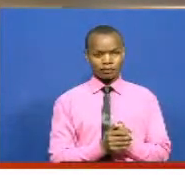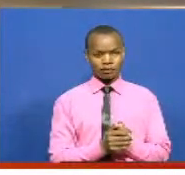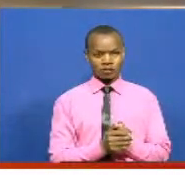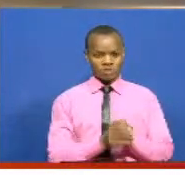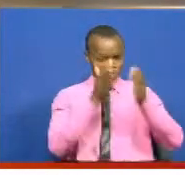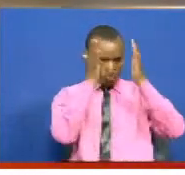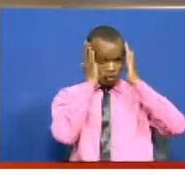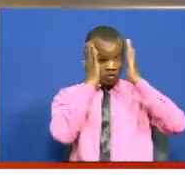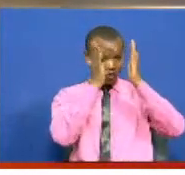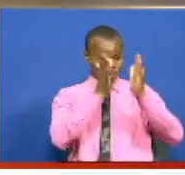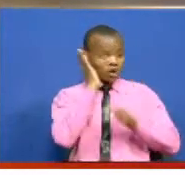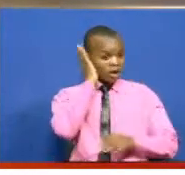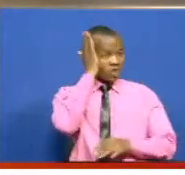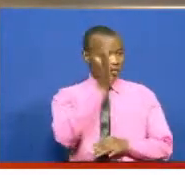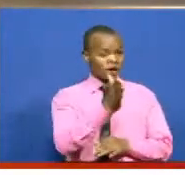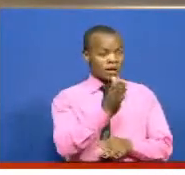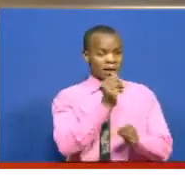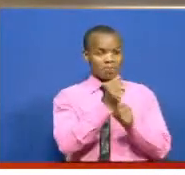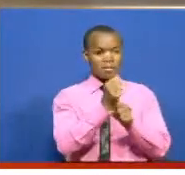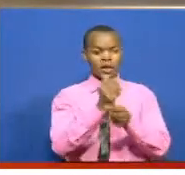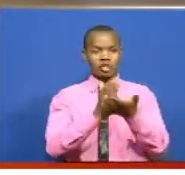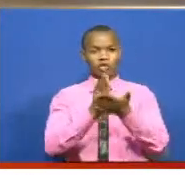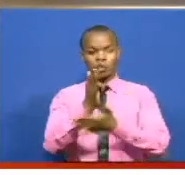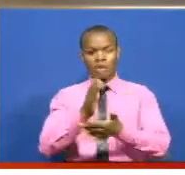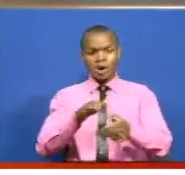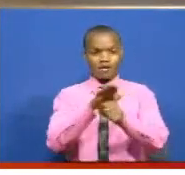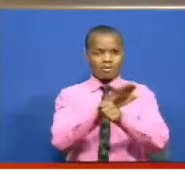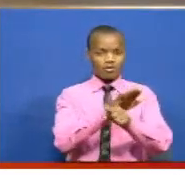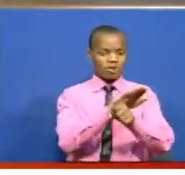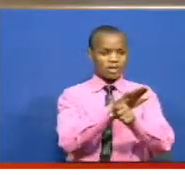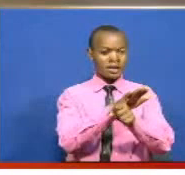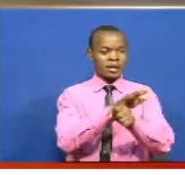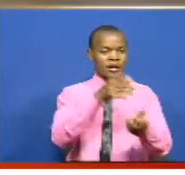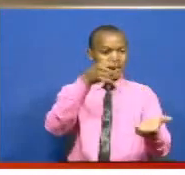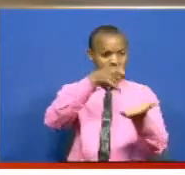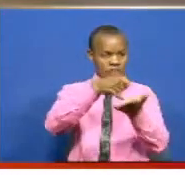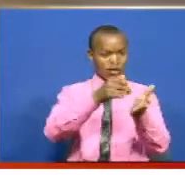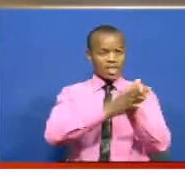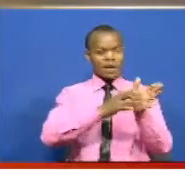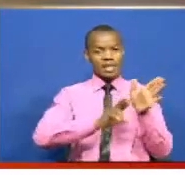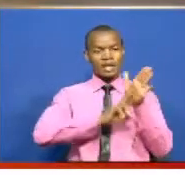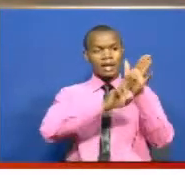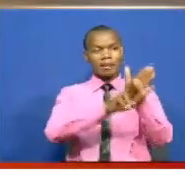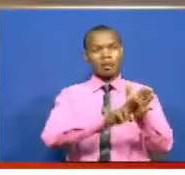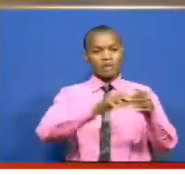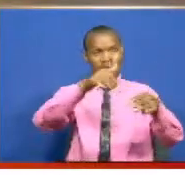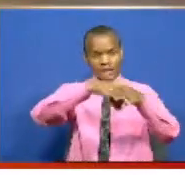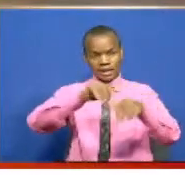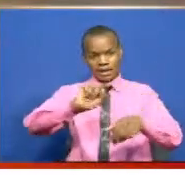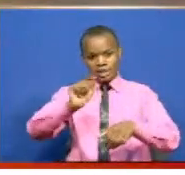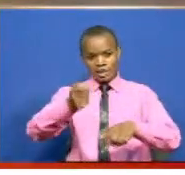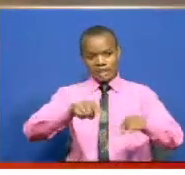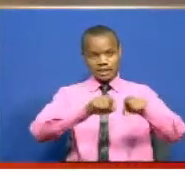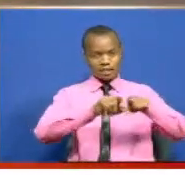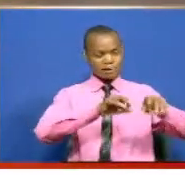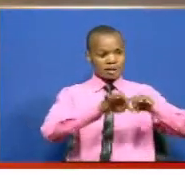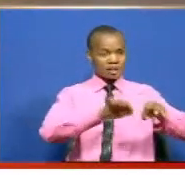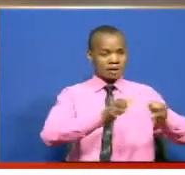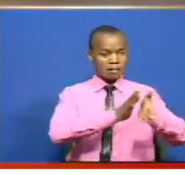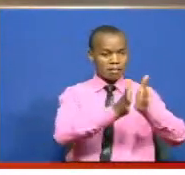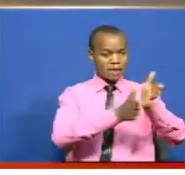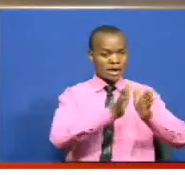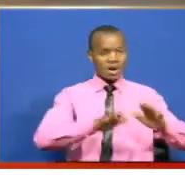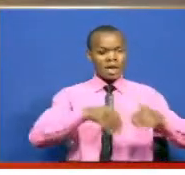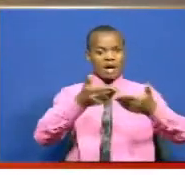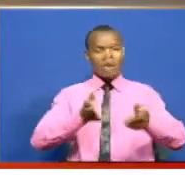achieving full representation and inclusion in positions of leadership in the country, and even highlighting strategies on how that can